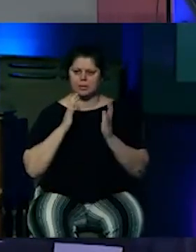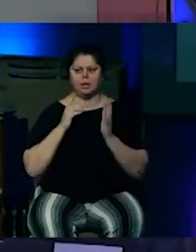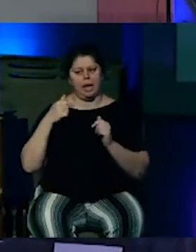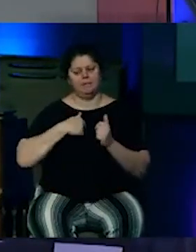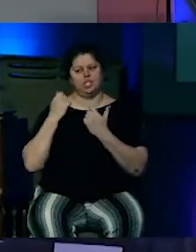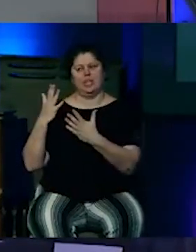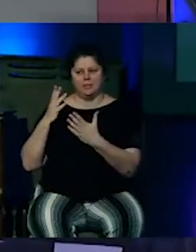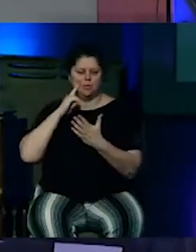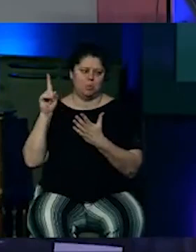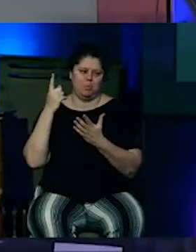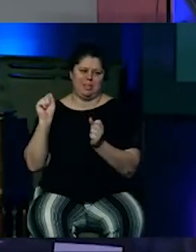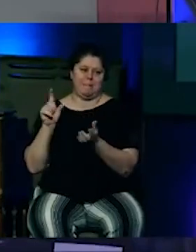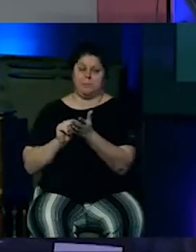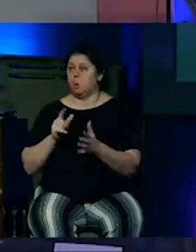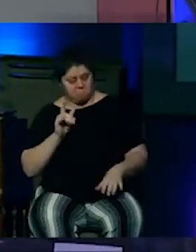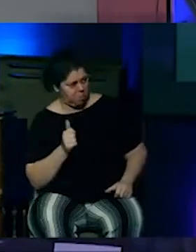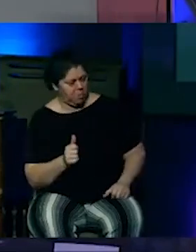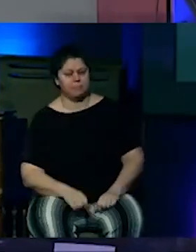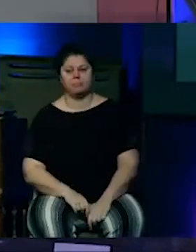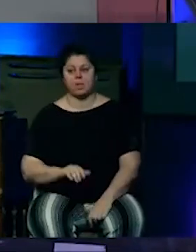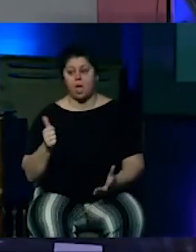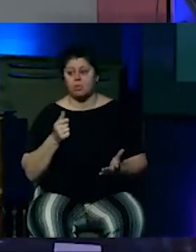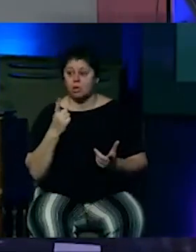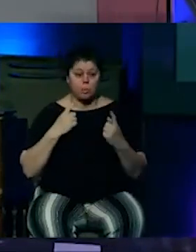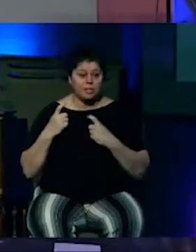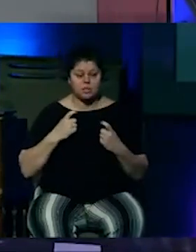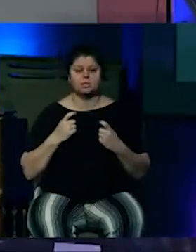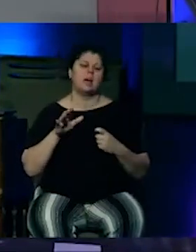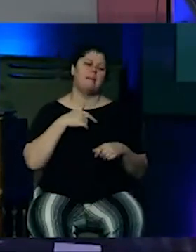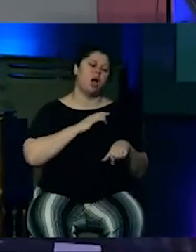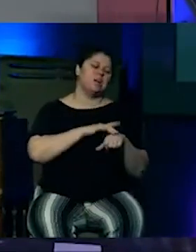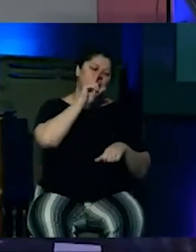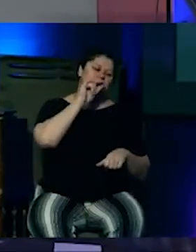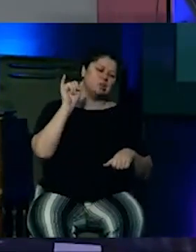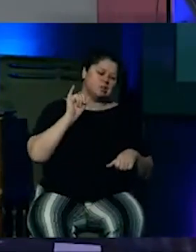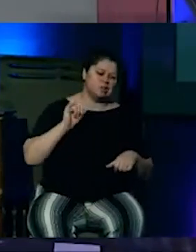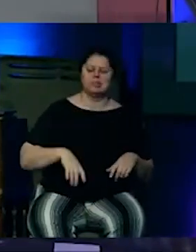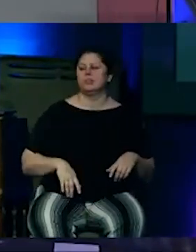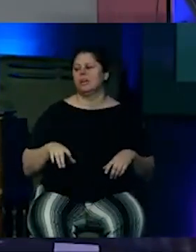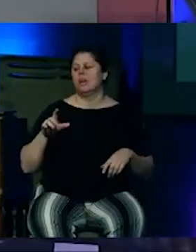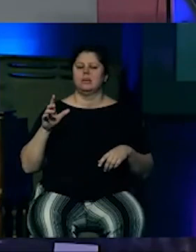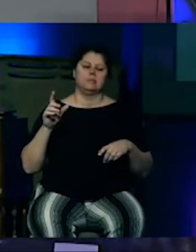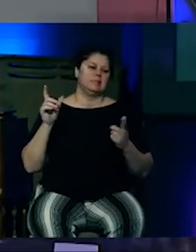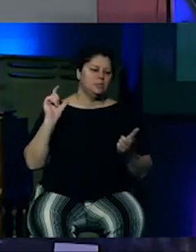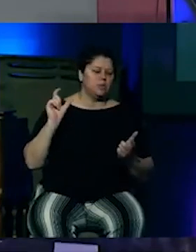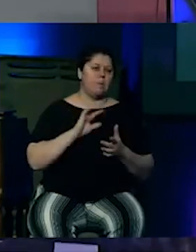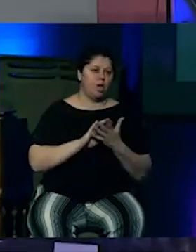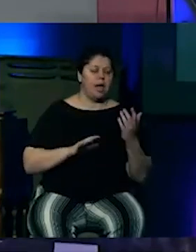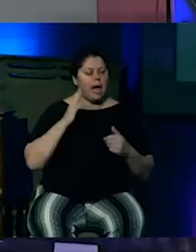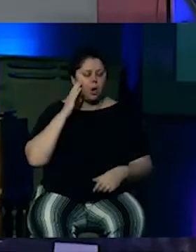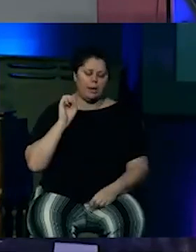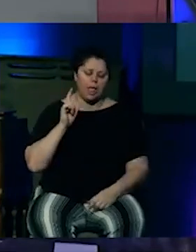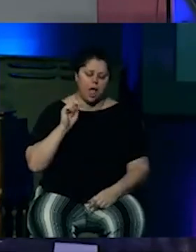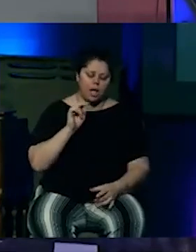Cool. Any other questions? Also, I'm on Twitter at Sue Ann Shaw, Instagram. I know Elon is a